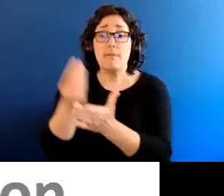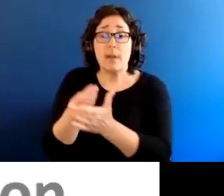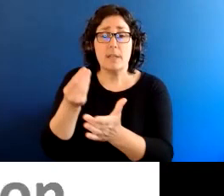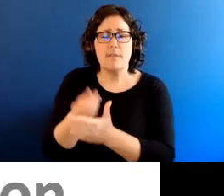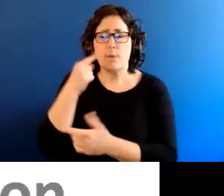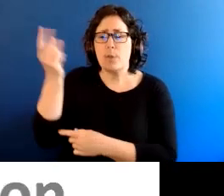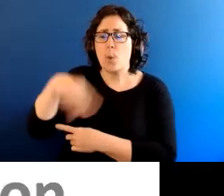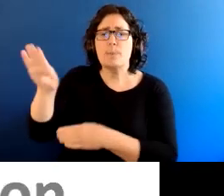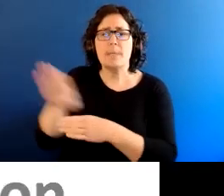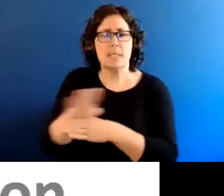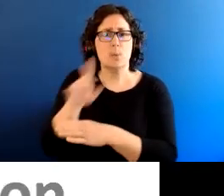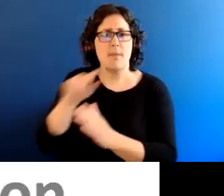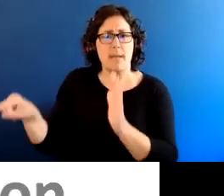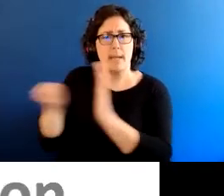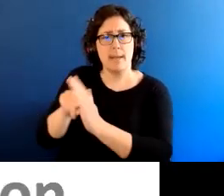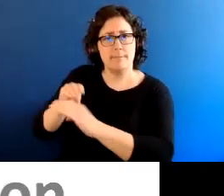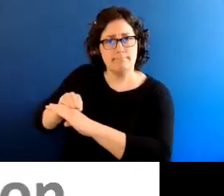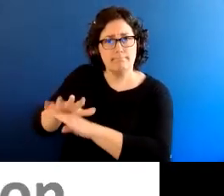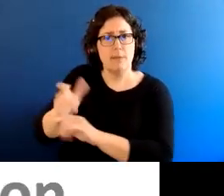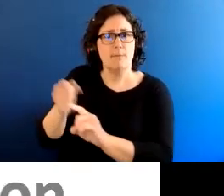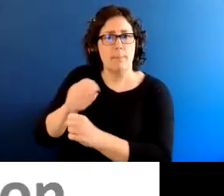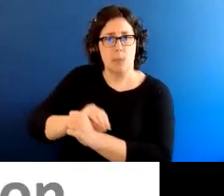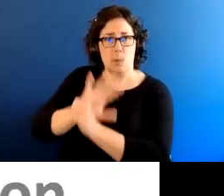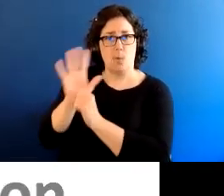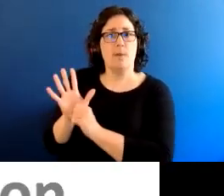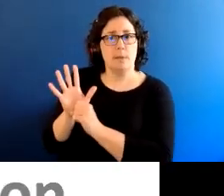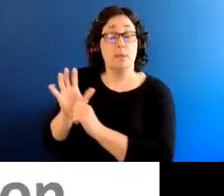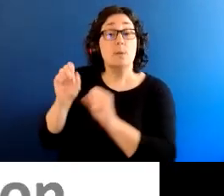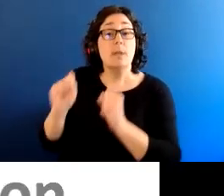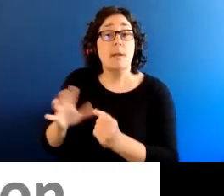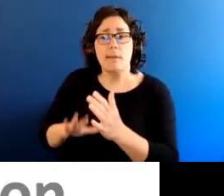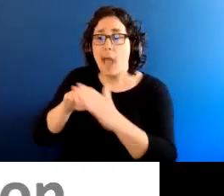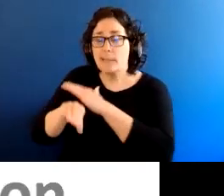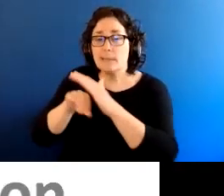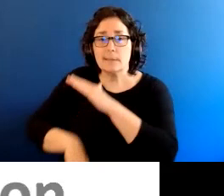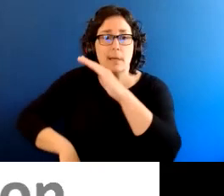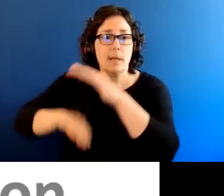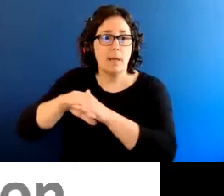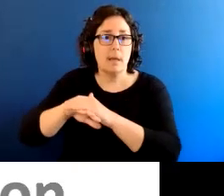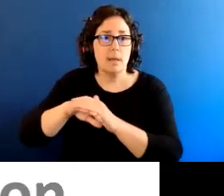negatively impacted by COVID. So you can access up to